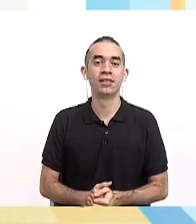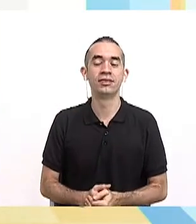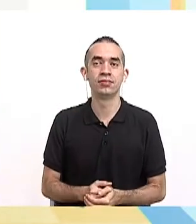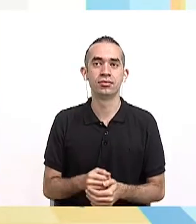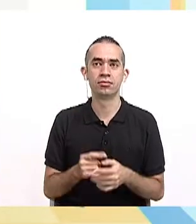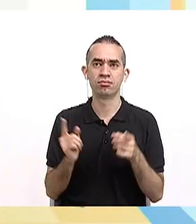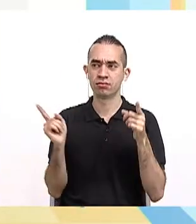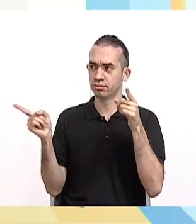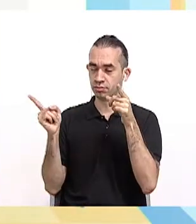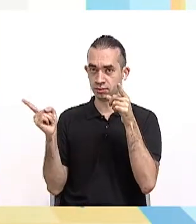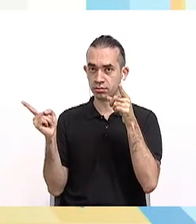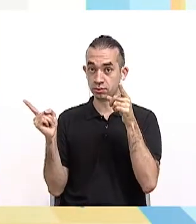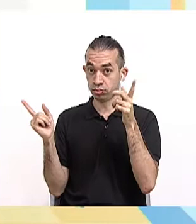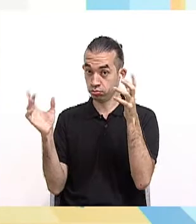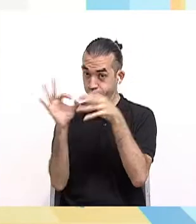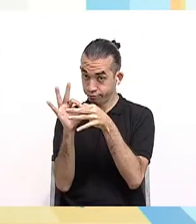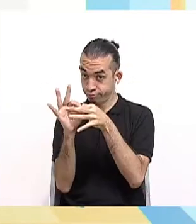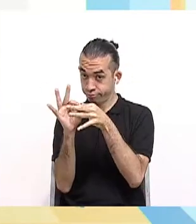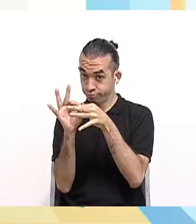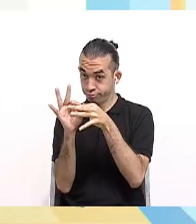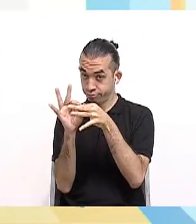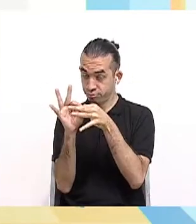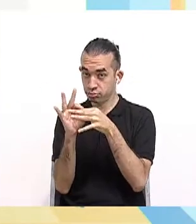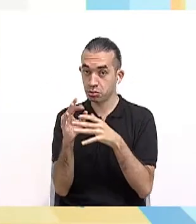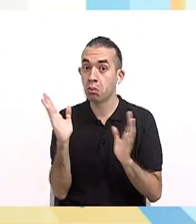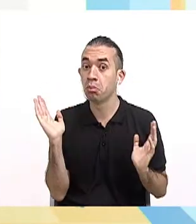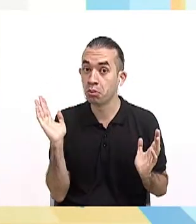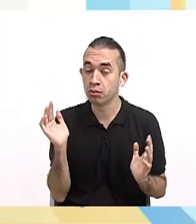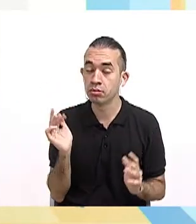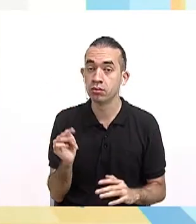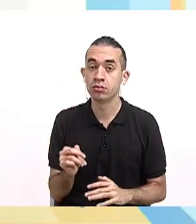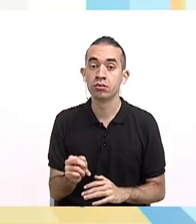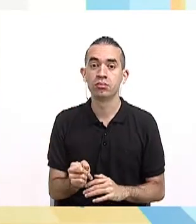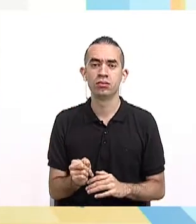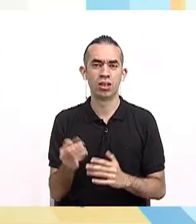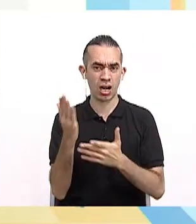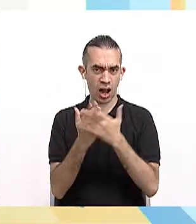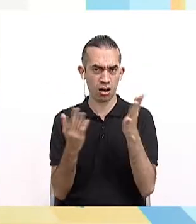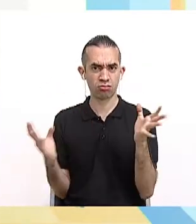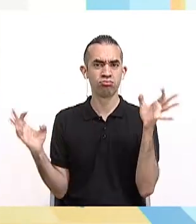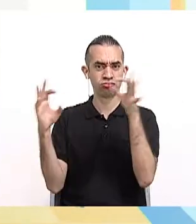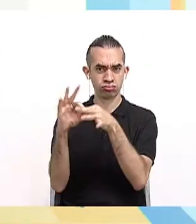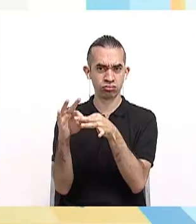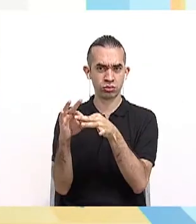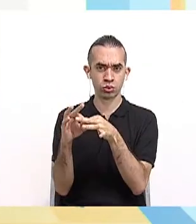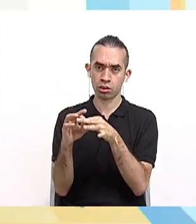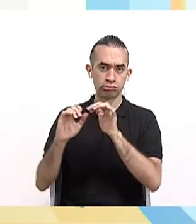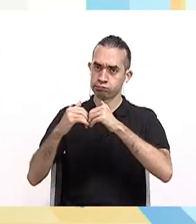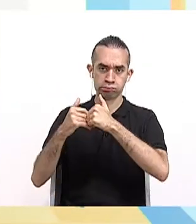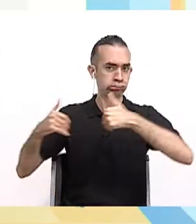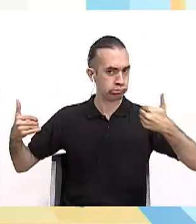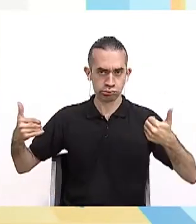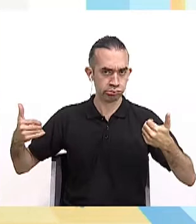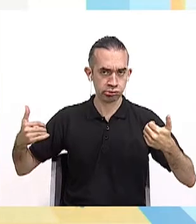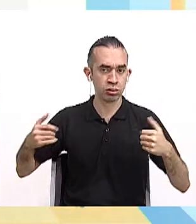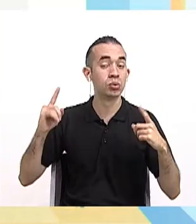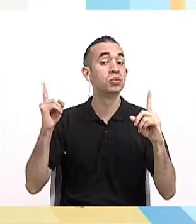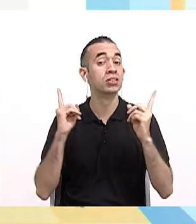have in common? Do you have an idea? Do you think they have something in common or they don't have anything in